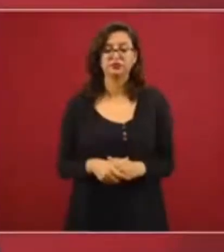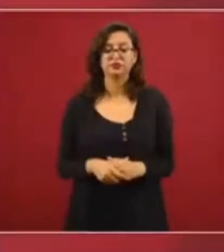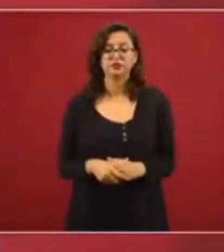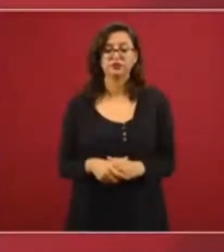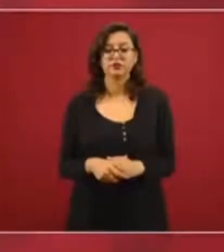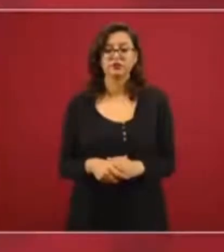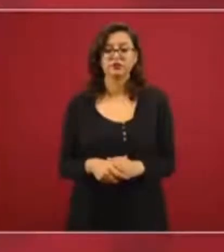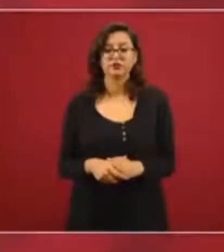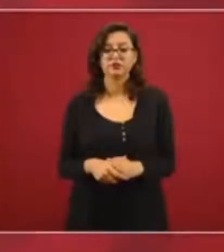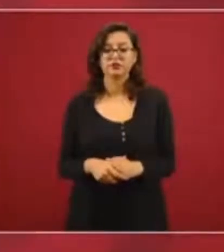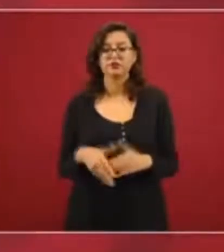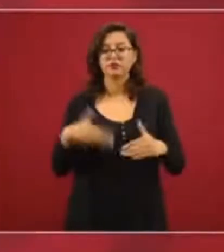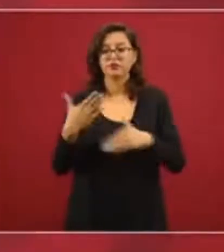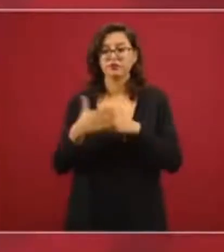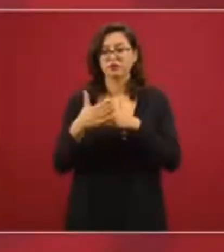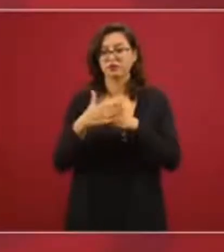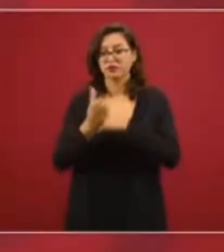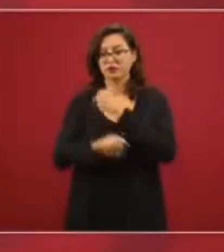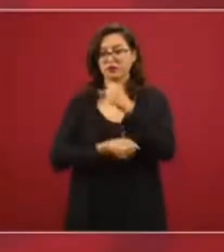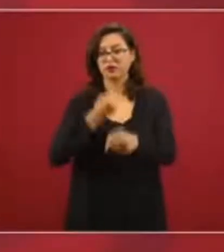el año próximo,